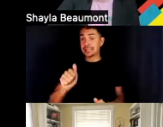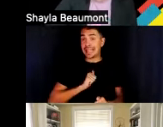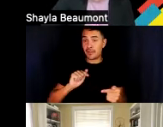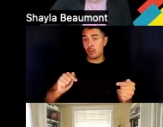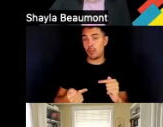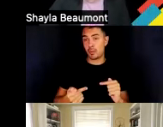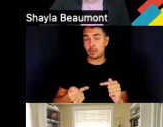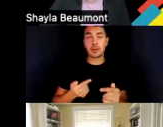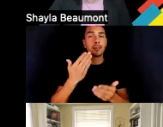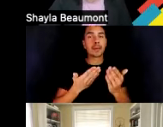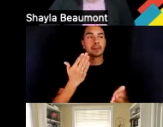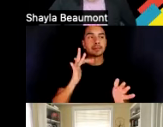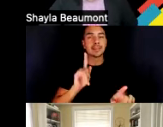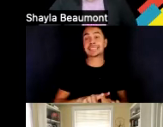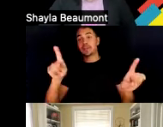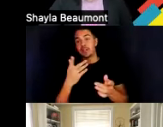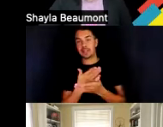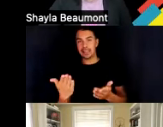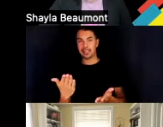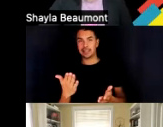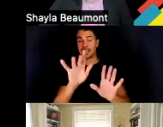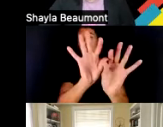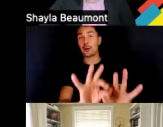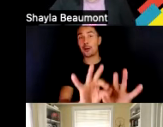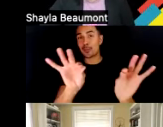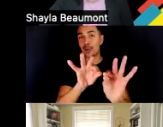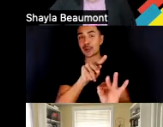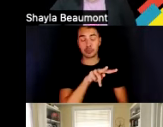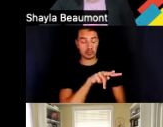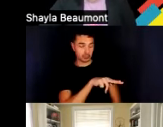things as well. And so again, I think it's important that we do